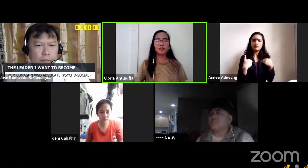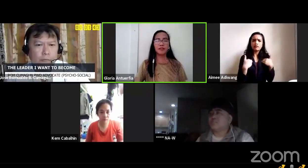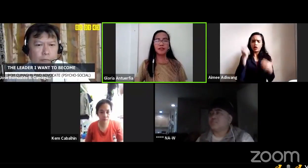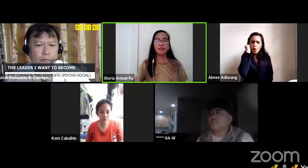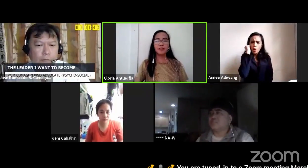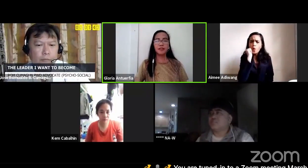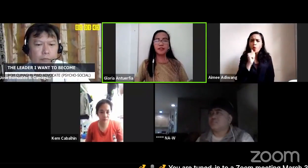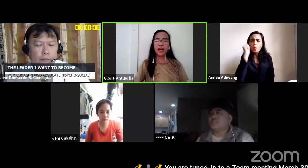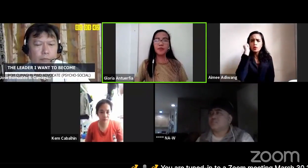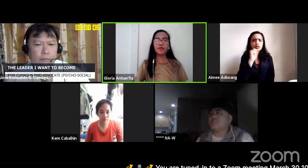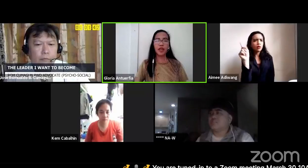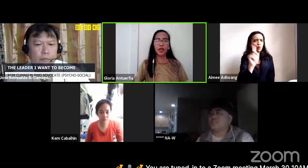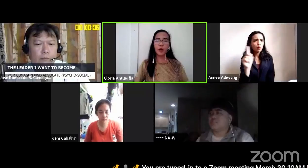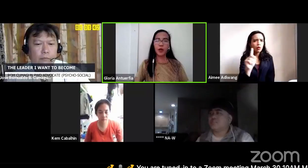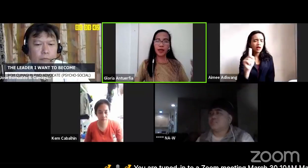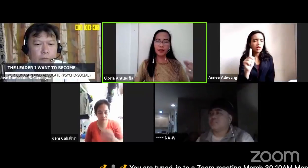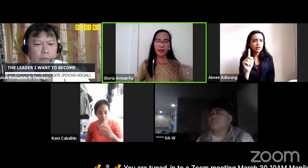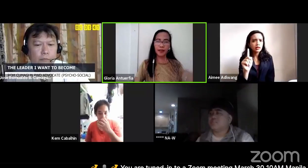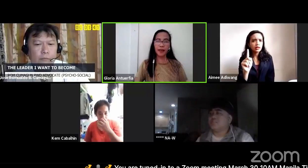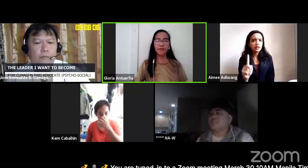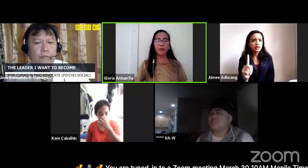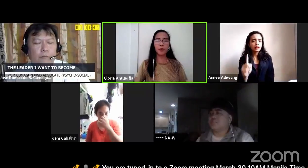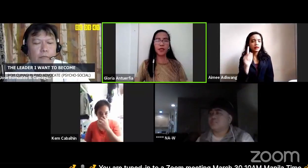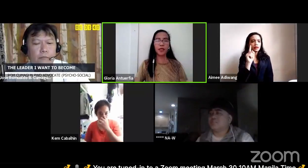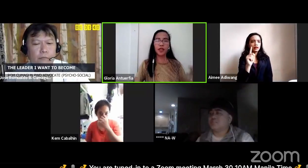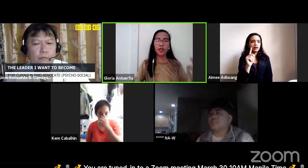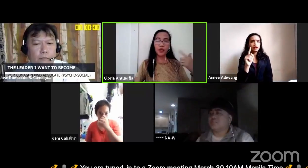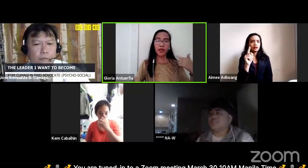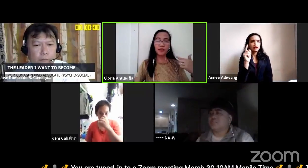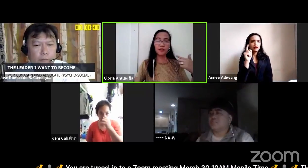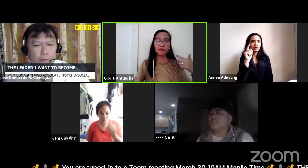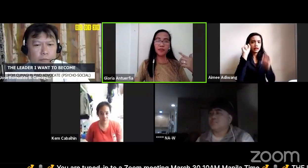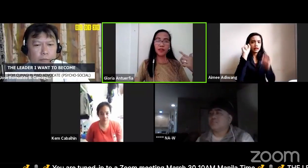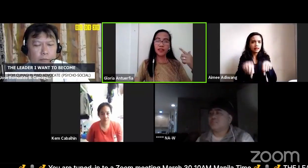always something you can have